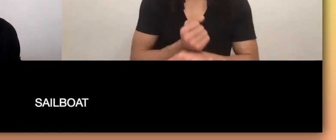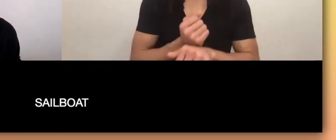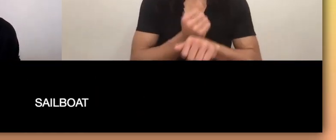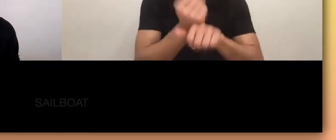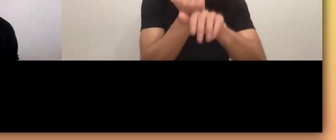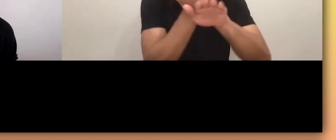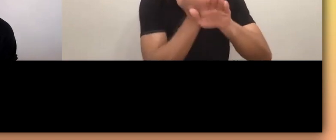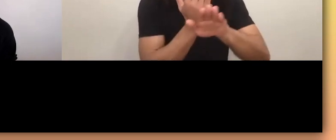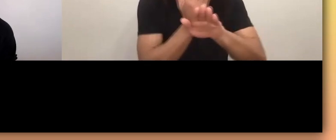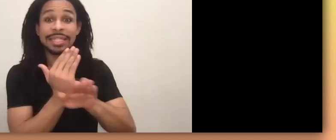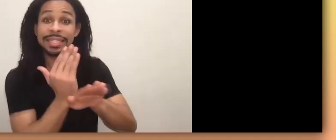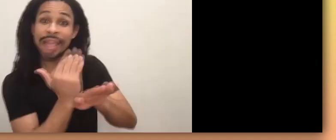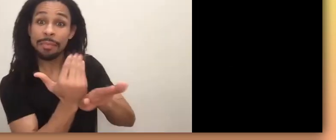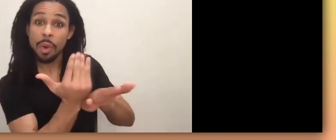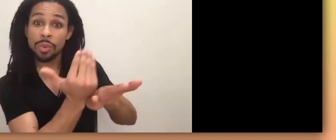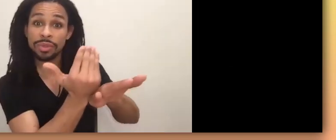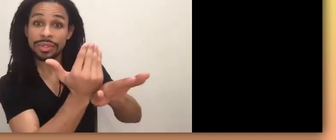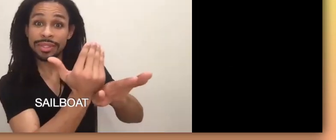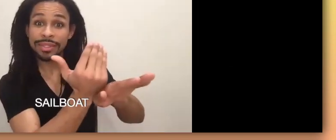Sailboat.